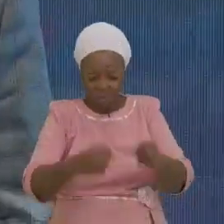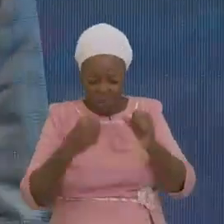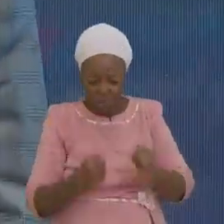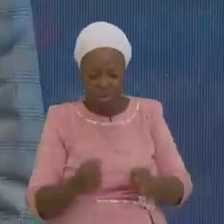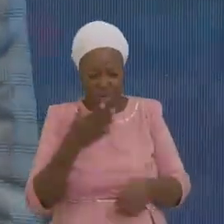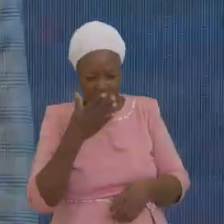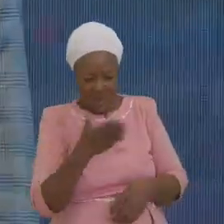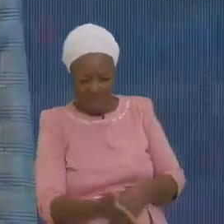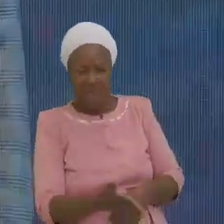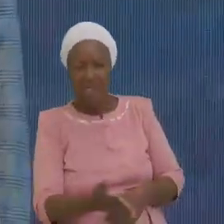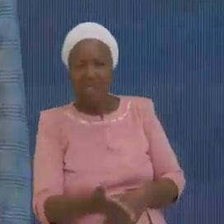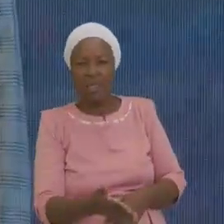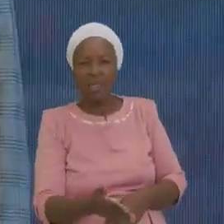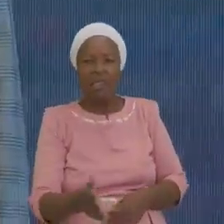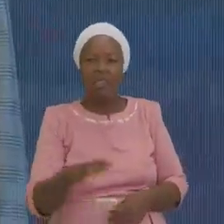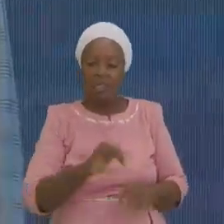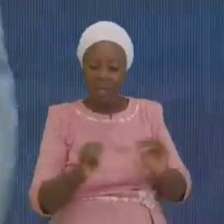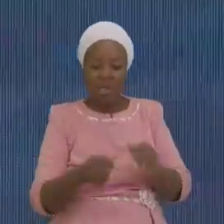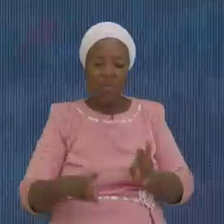the same way he had ever been.